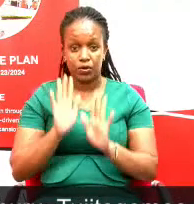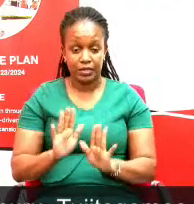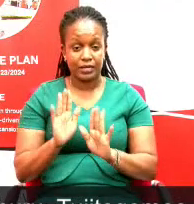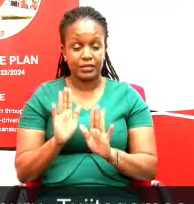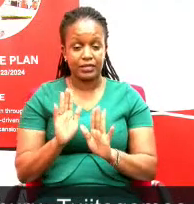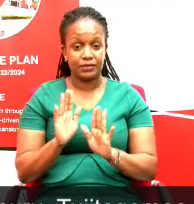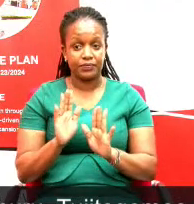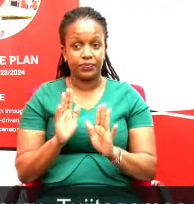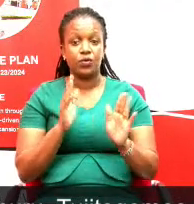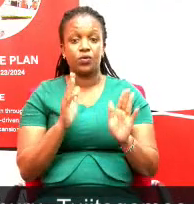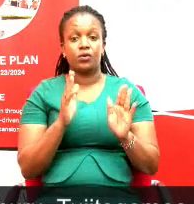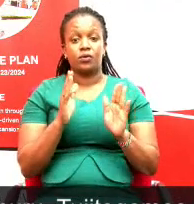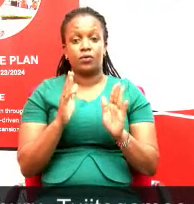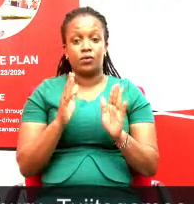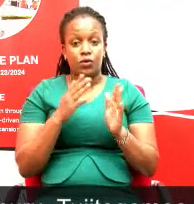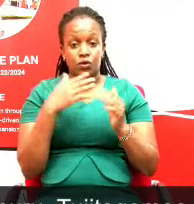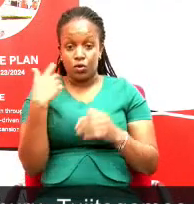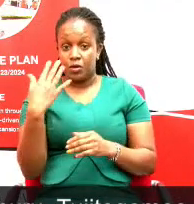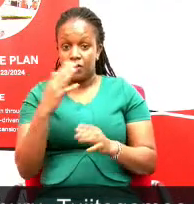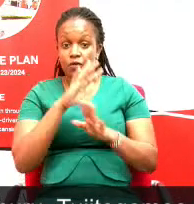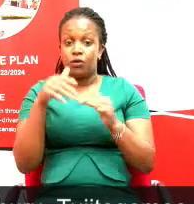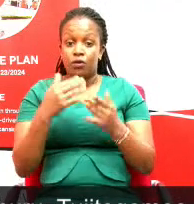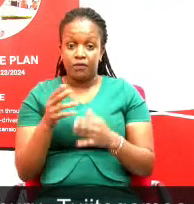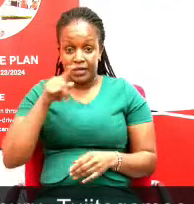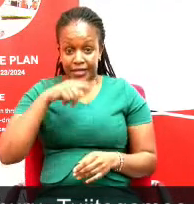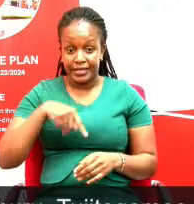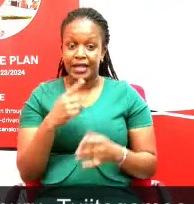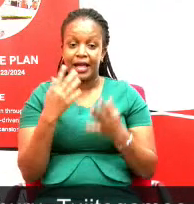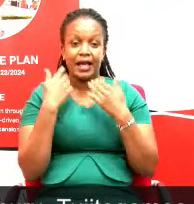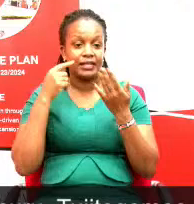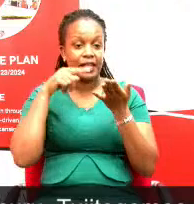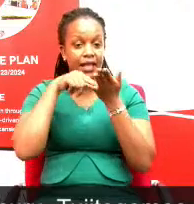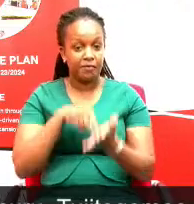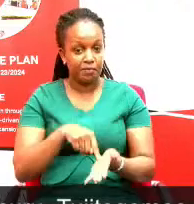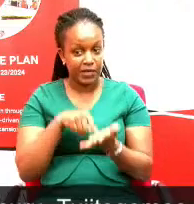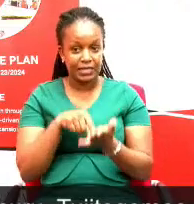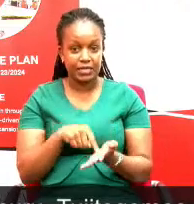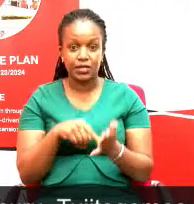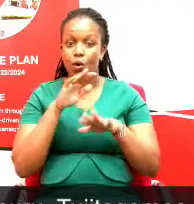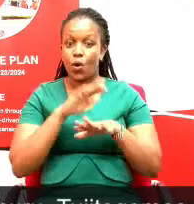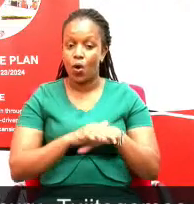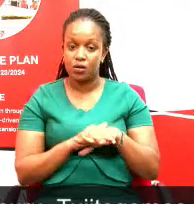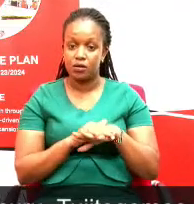milestone for all of us. This plan has emphasis on